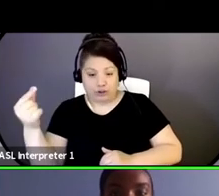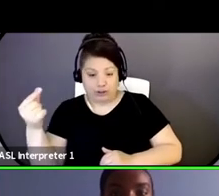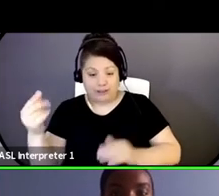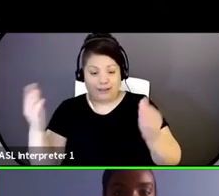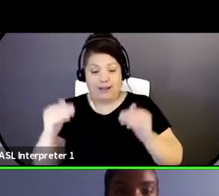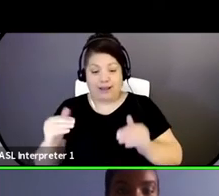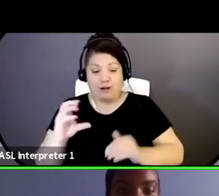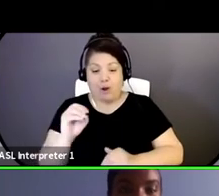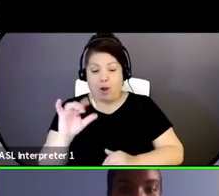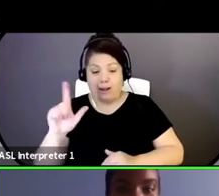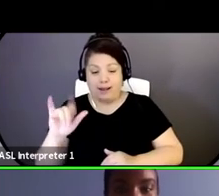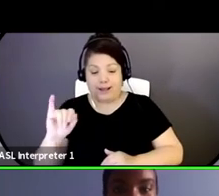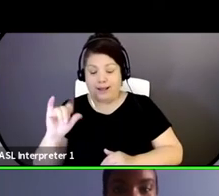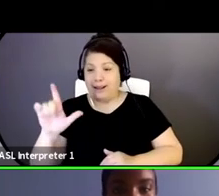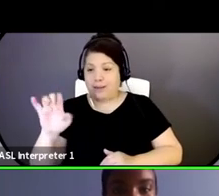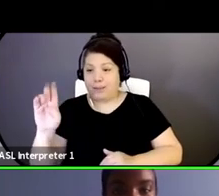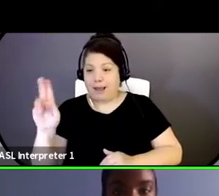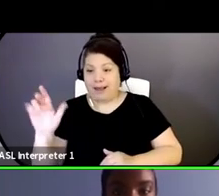us.